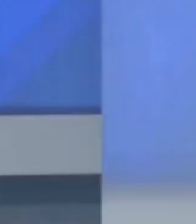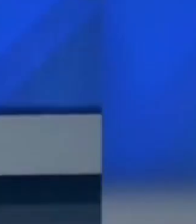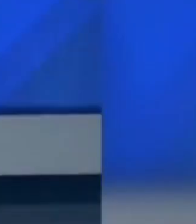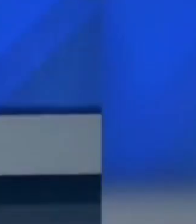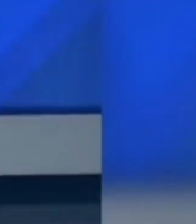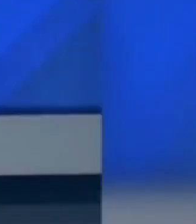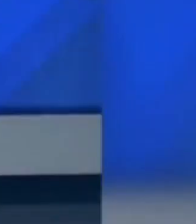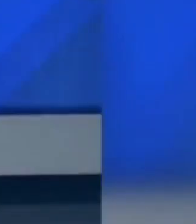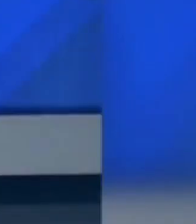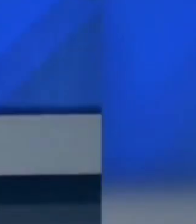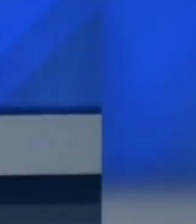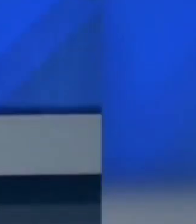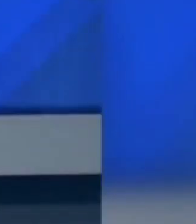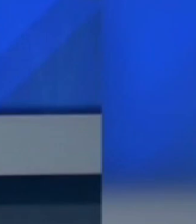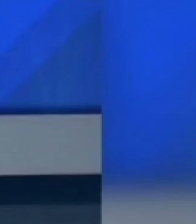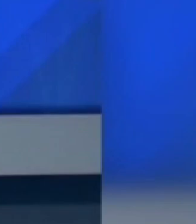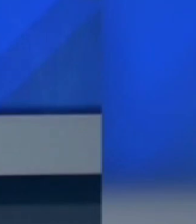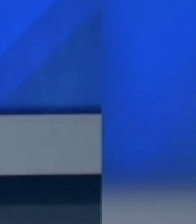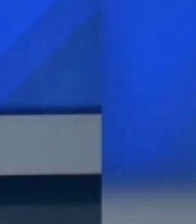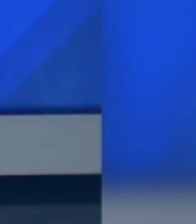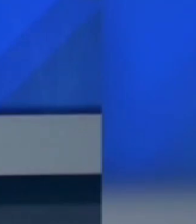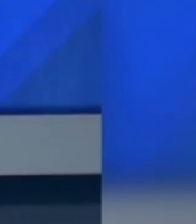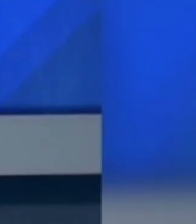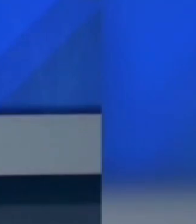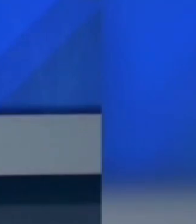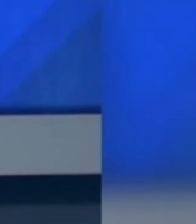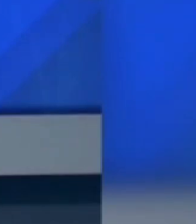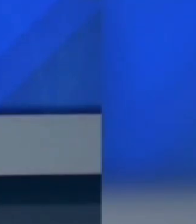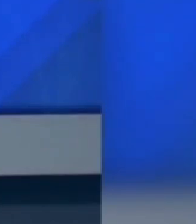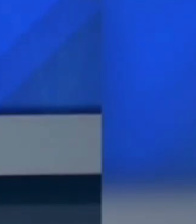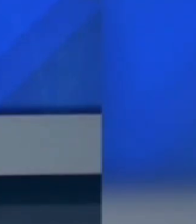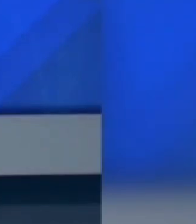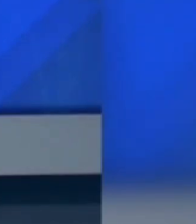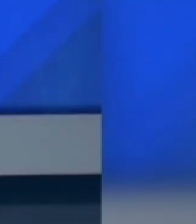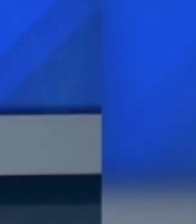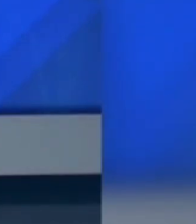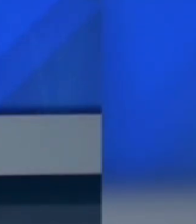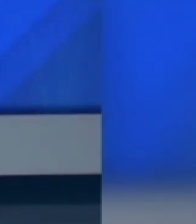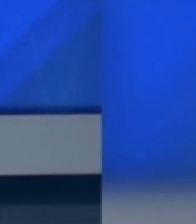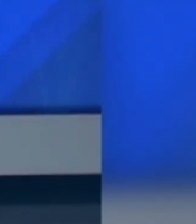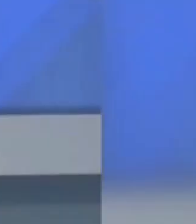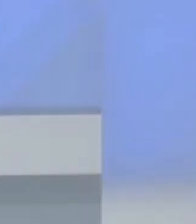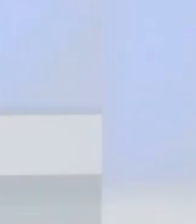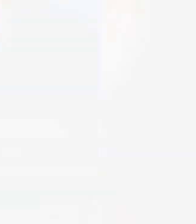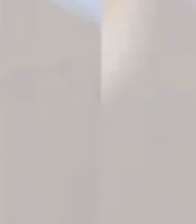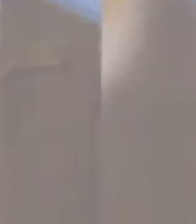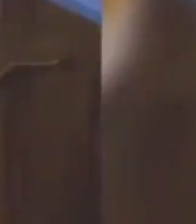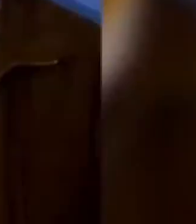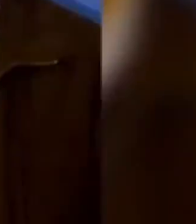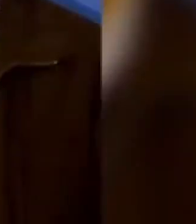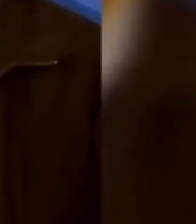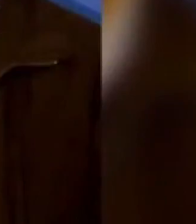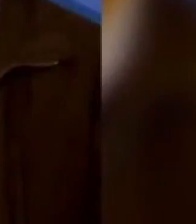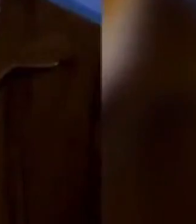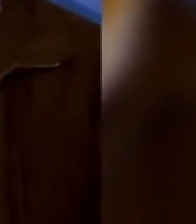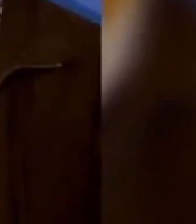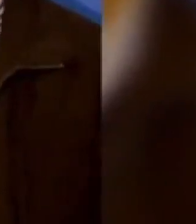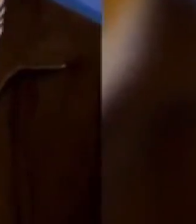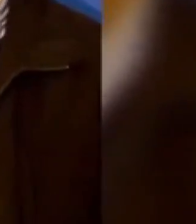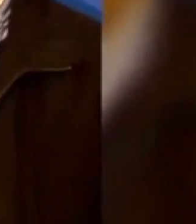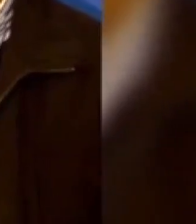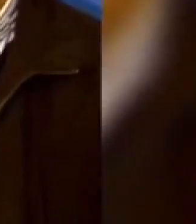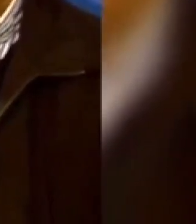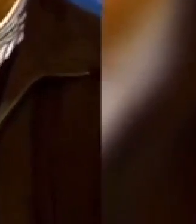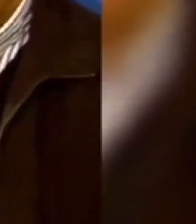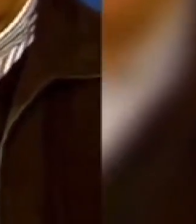capacity. Eskom says it has experienced a further loss in generation capacity amid the ongoing industrial action. We've had a shortfall of